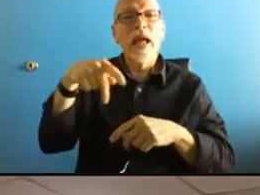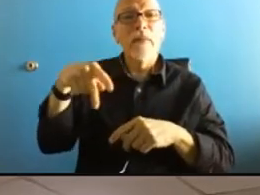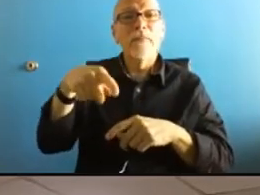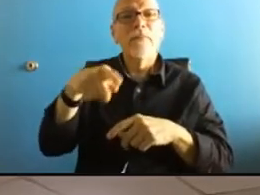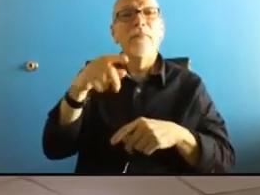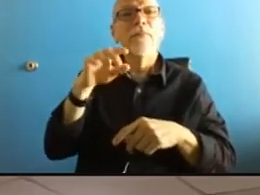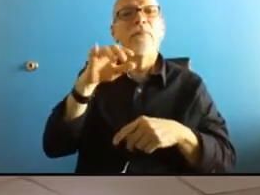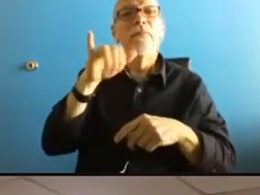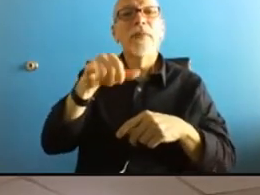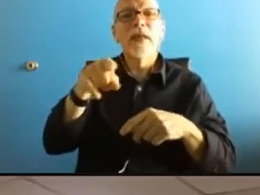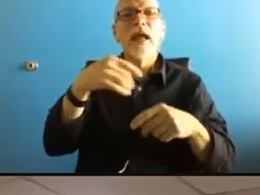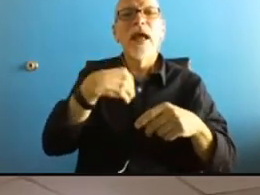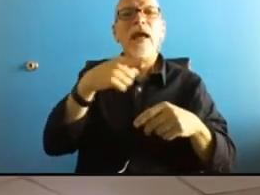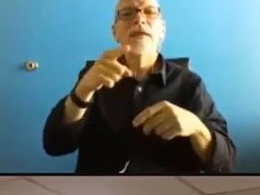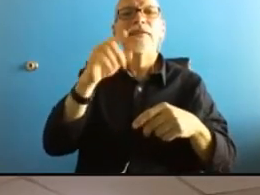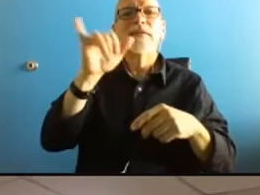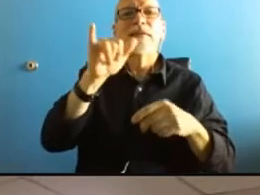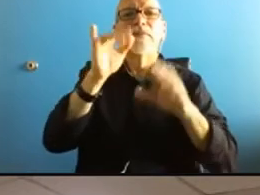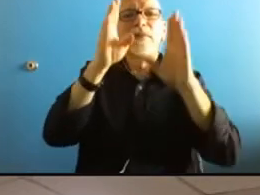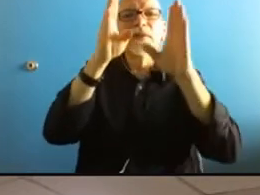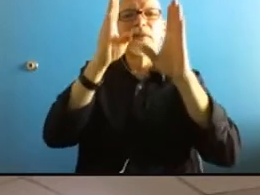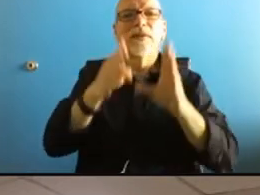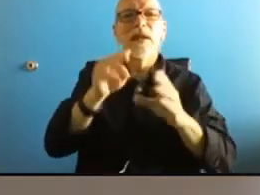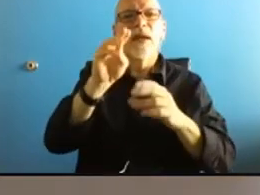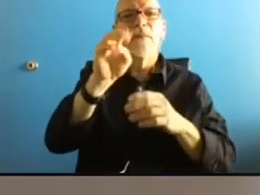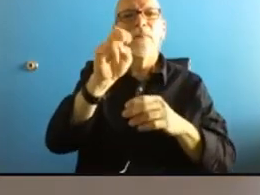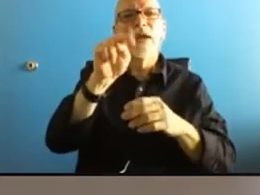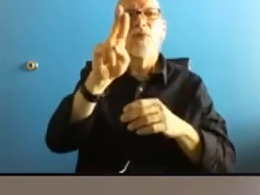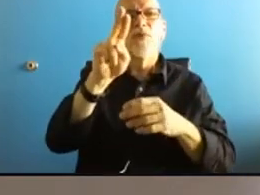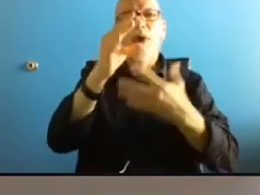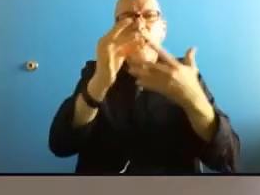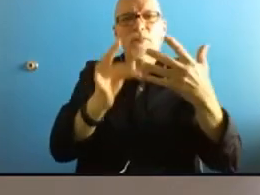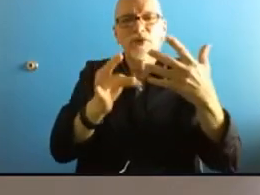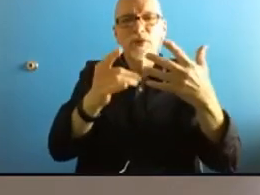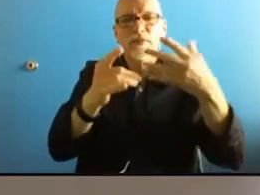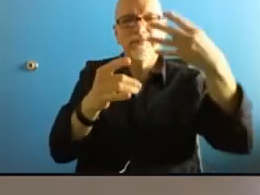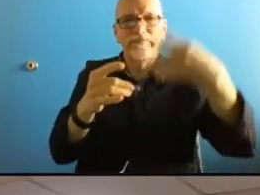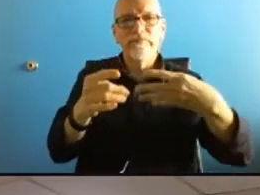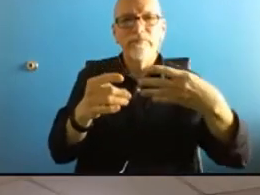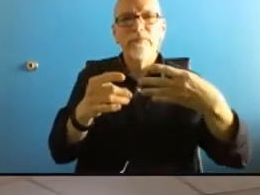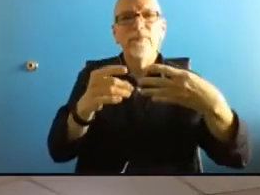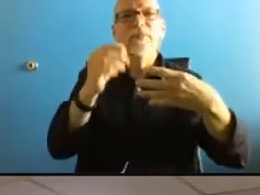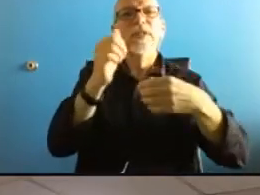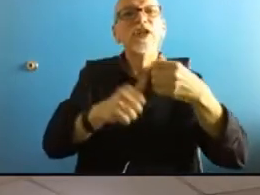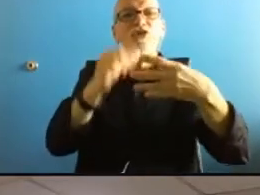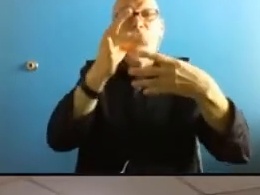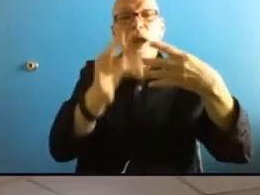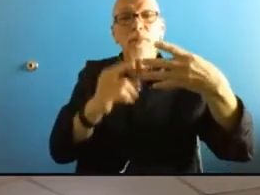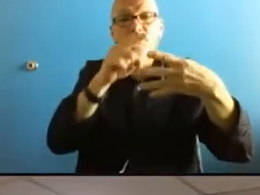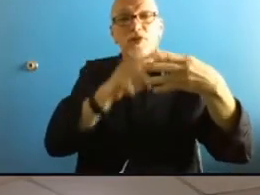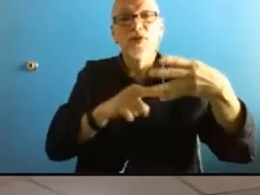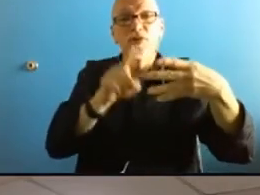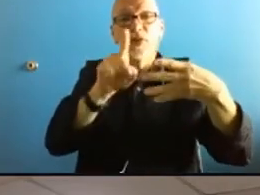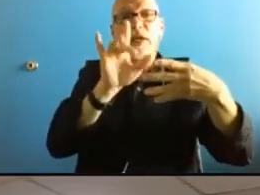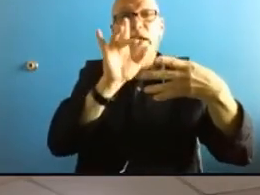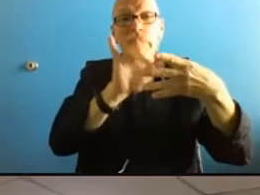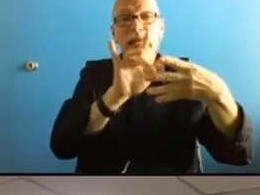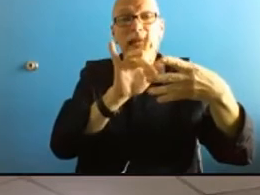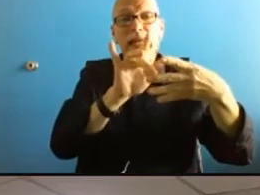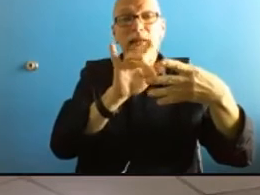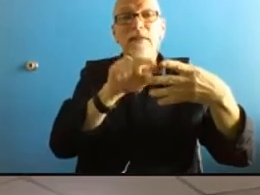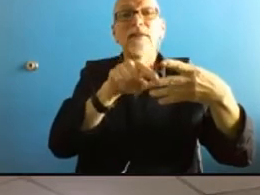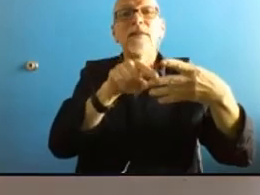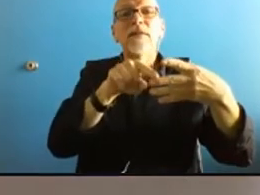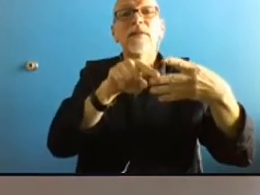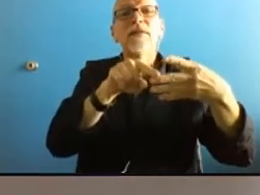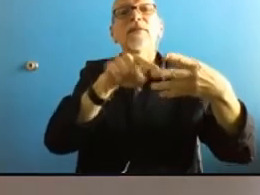has a line of menu options. And under those menu options, you click, and then you have a new set